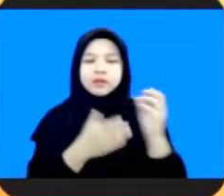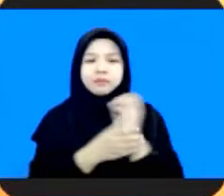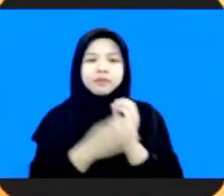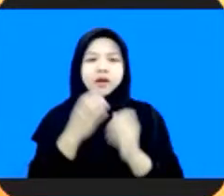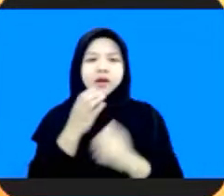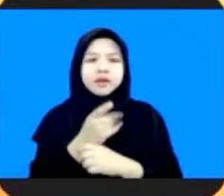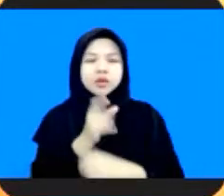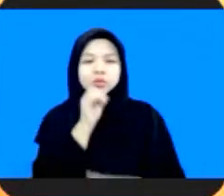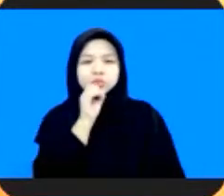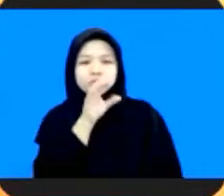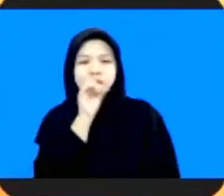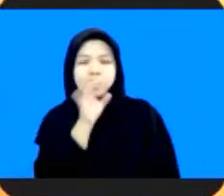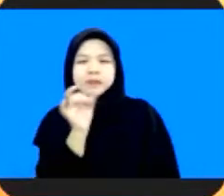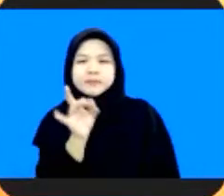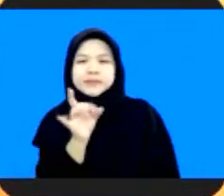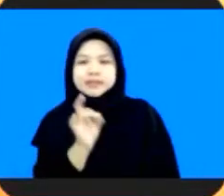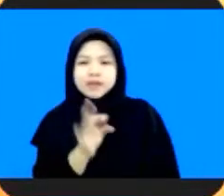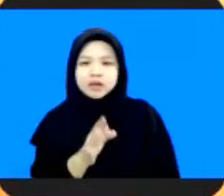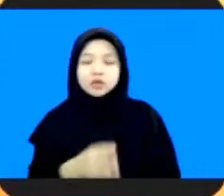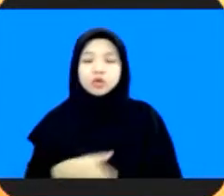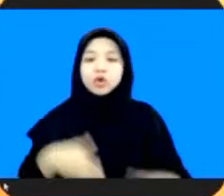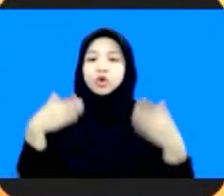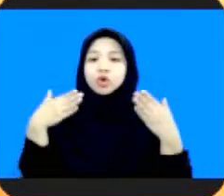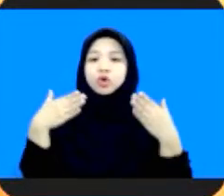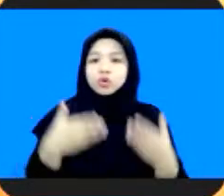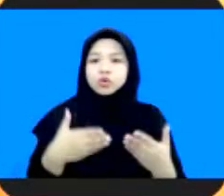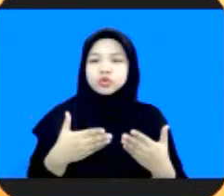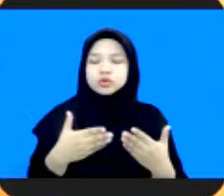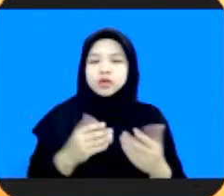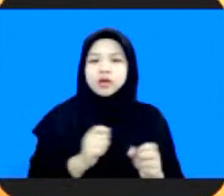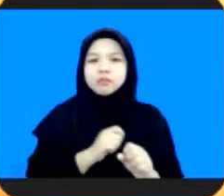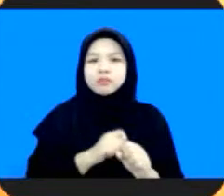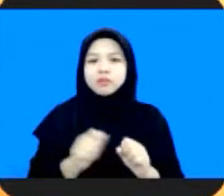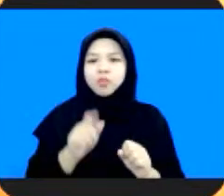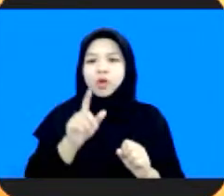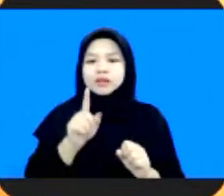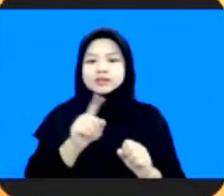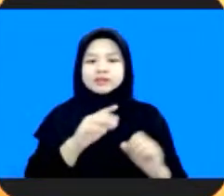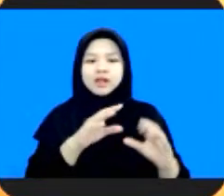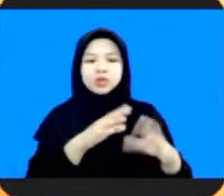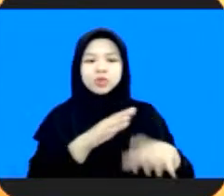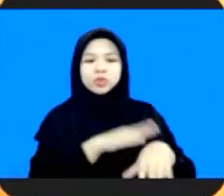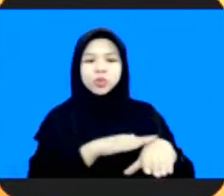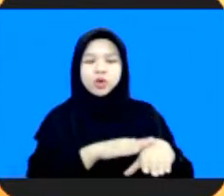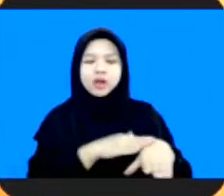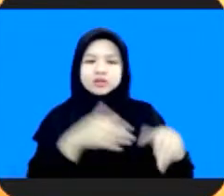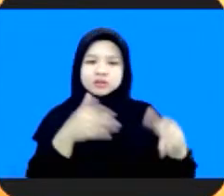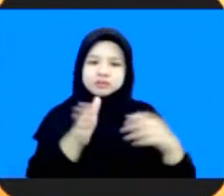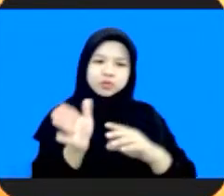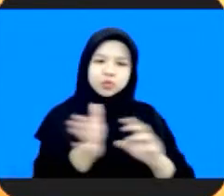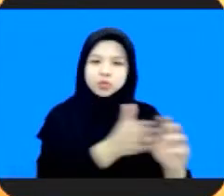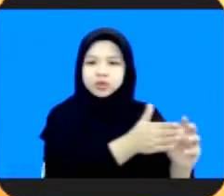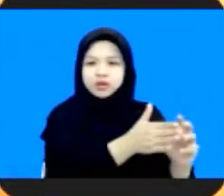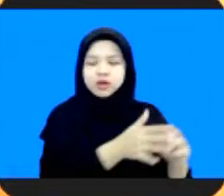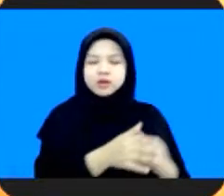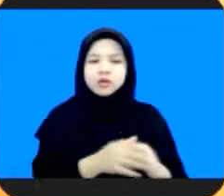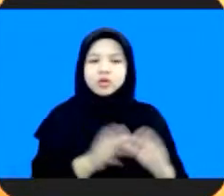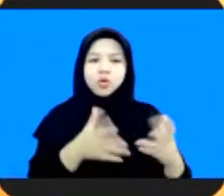religious discrimination, which cannot be really accessed, remedied by